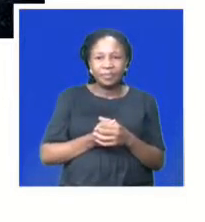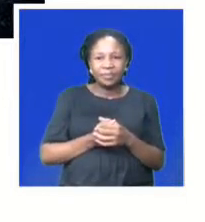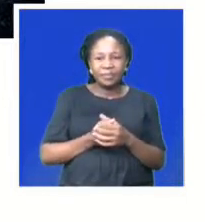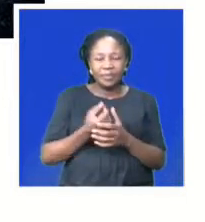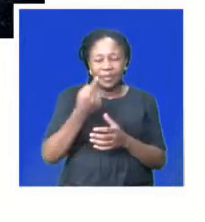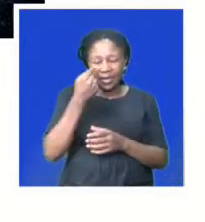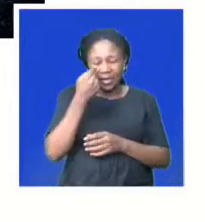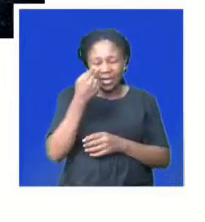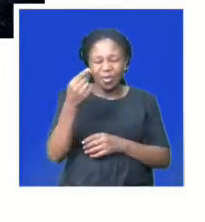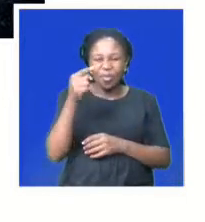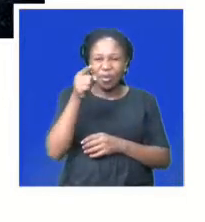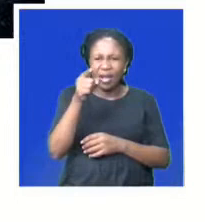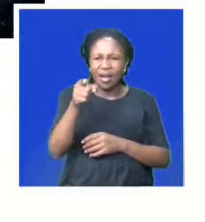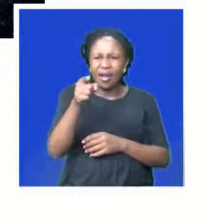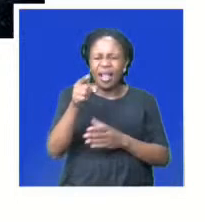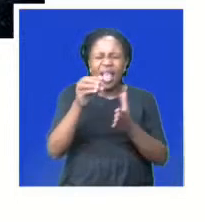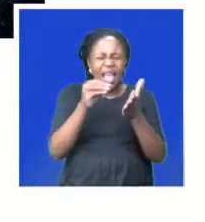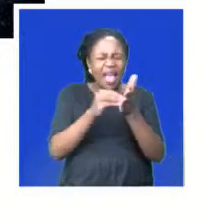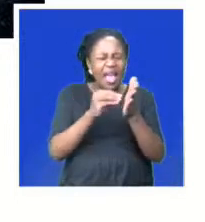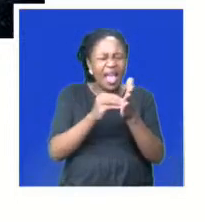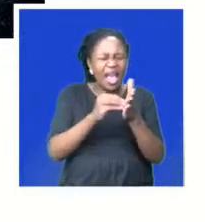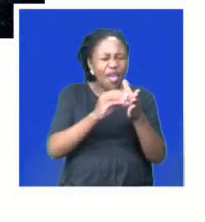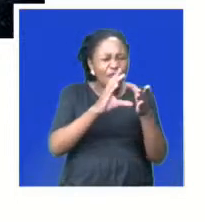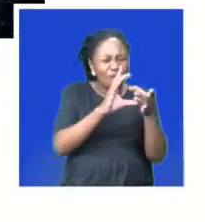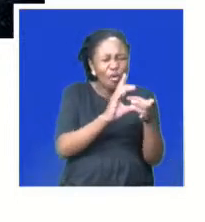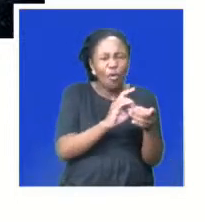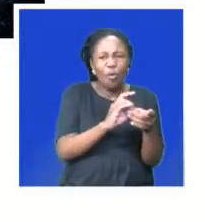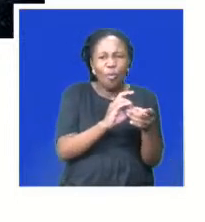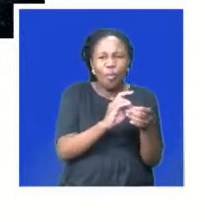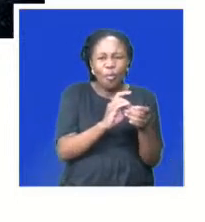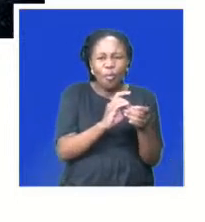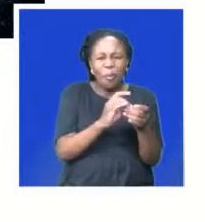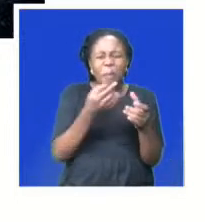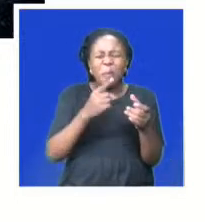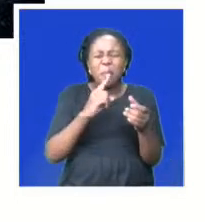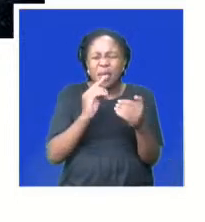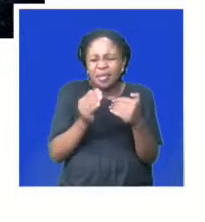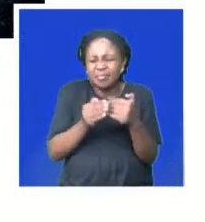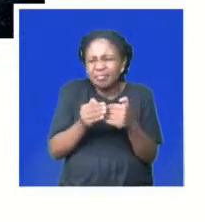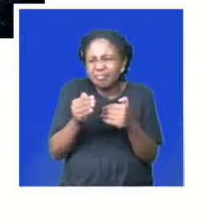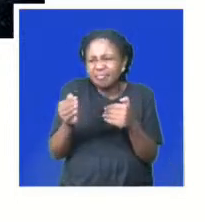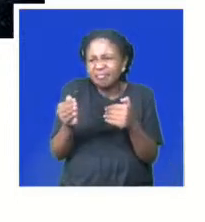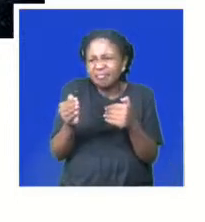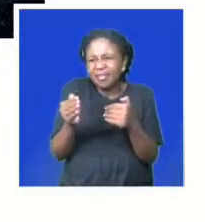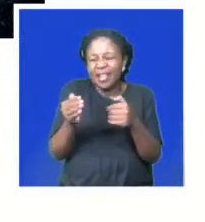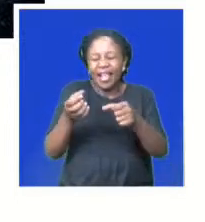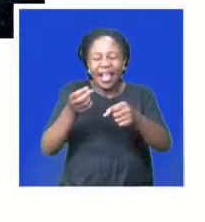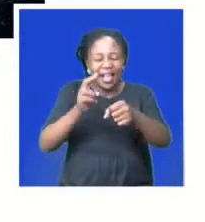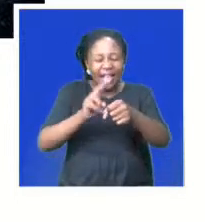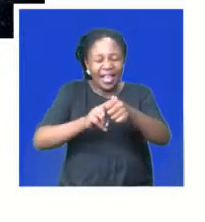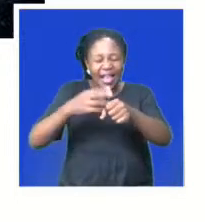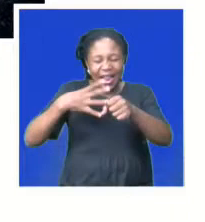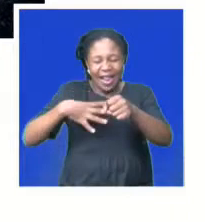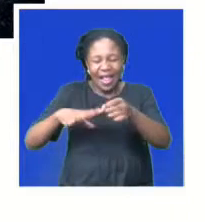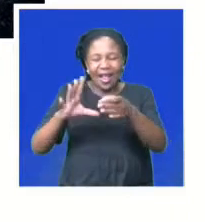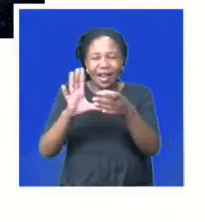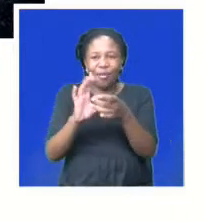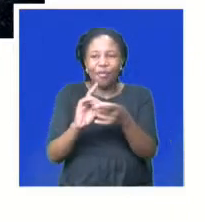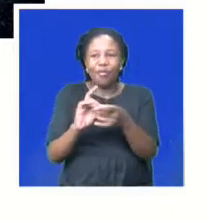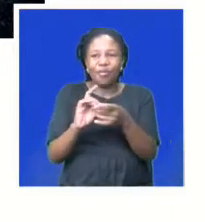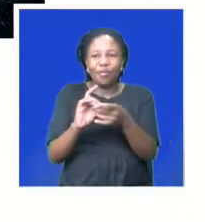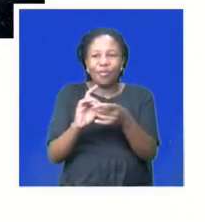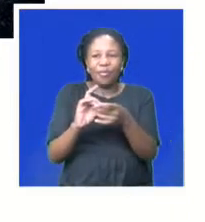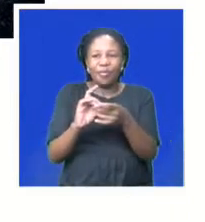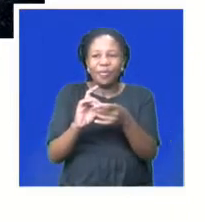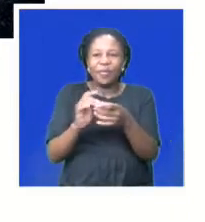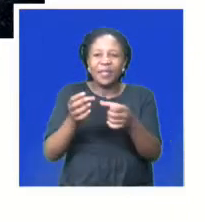There, this is a home. This is another home. This is another home.